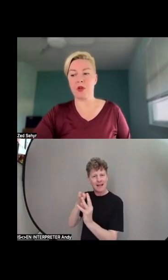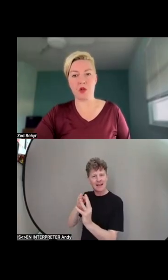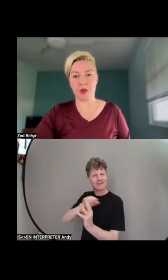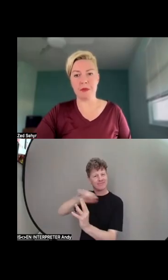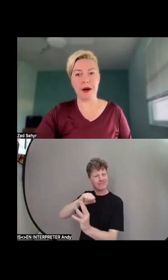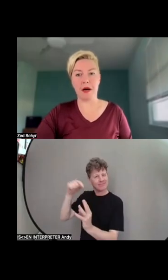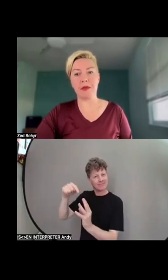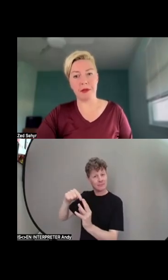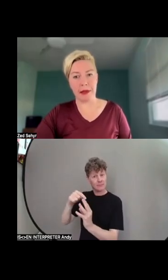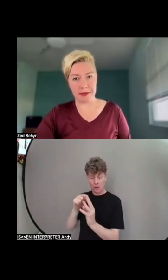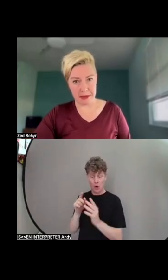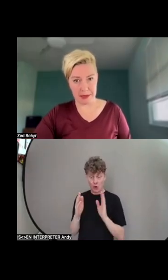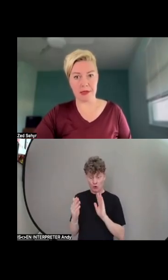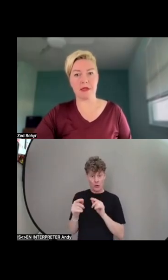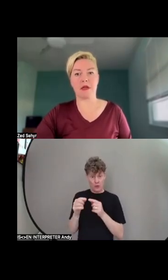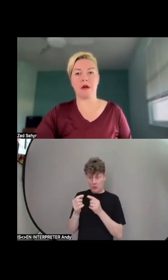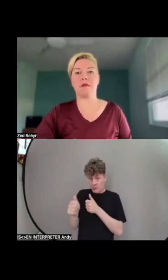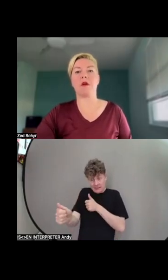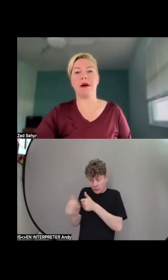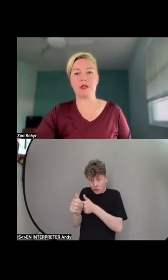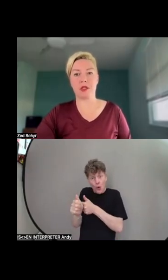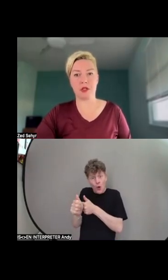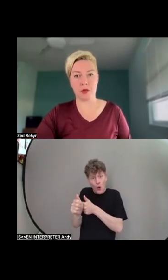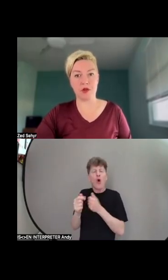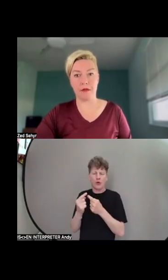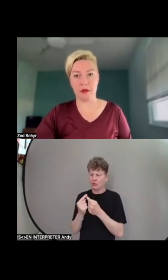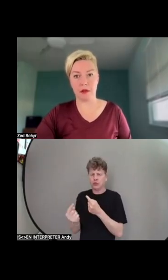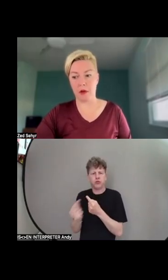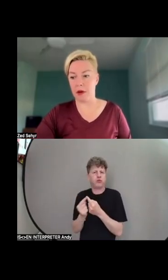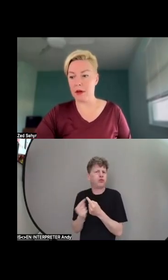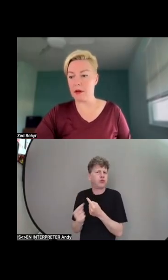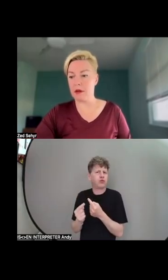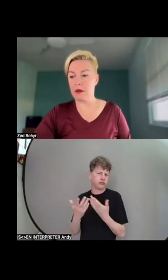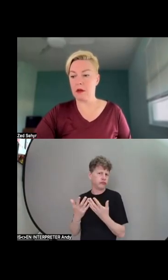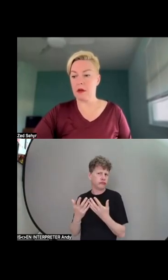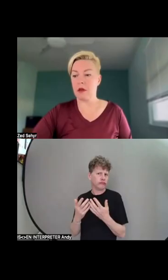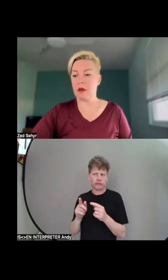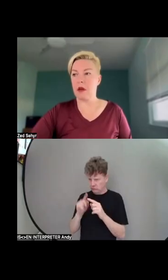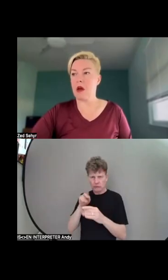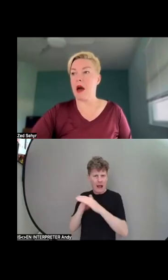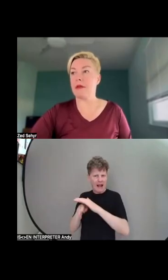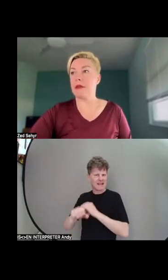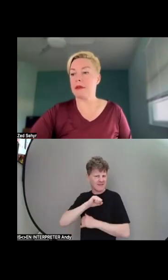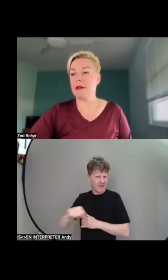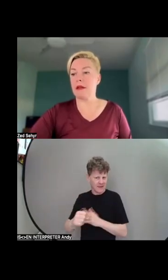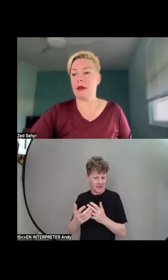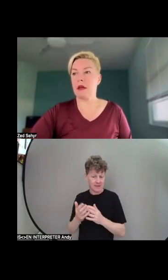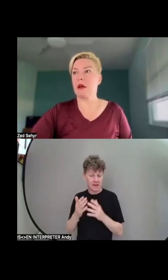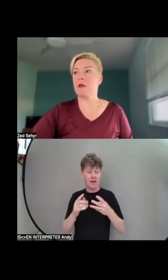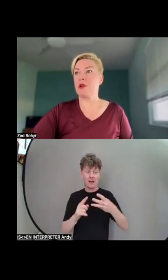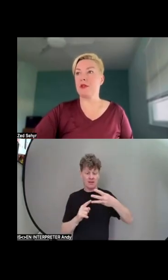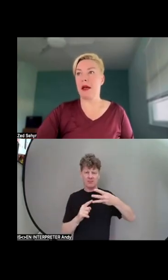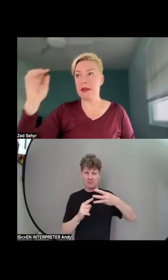So the shorter the path, the less distance required to travel the network. And then